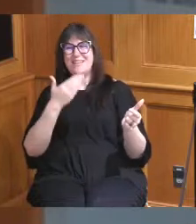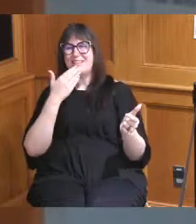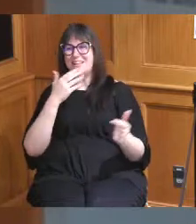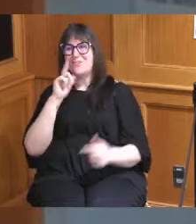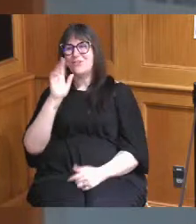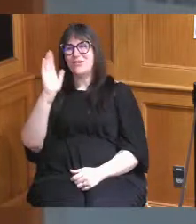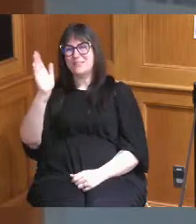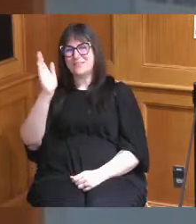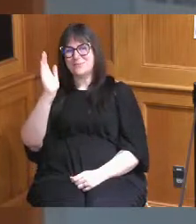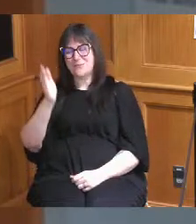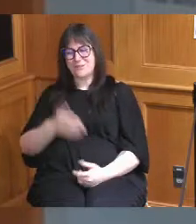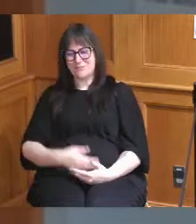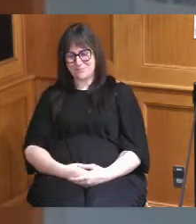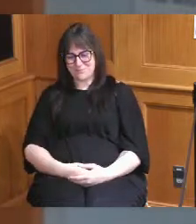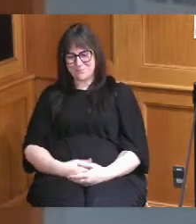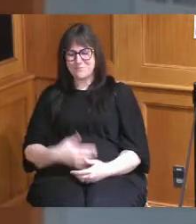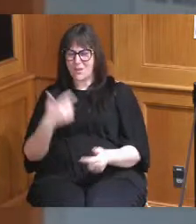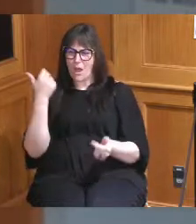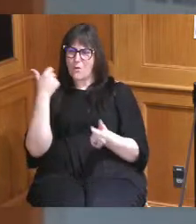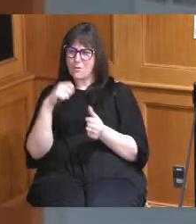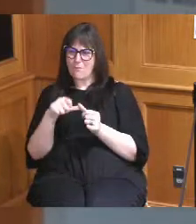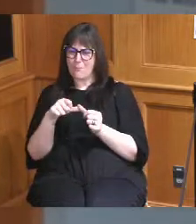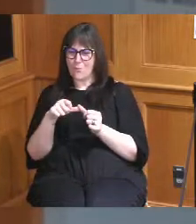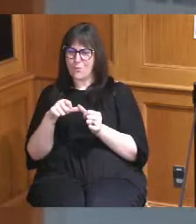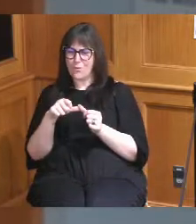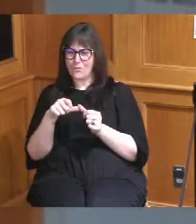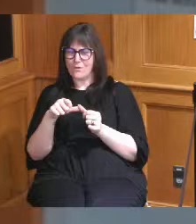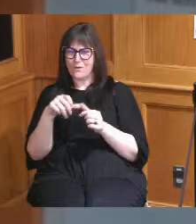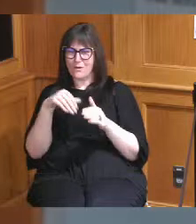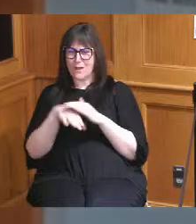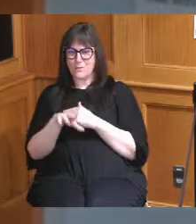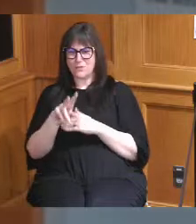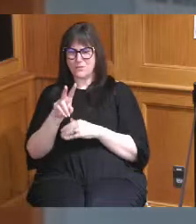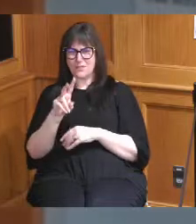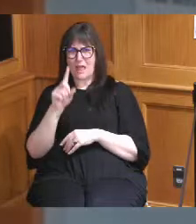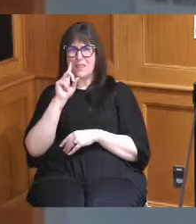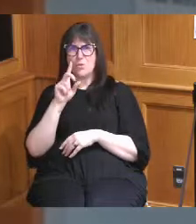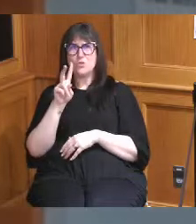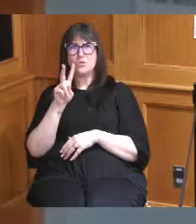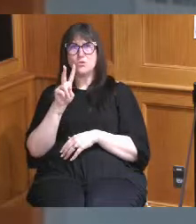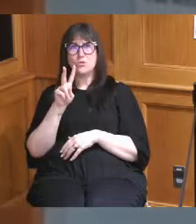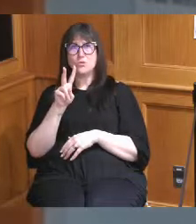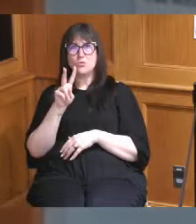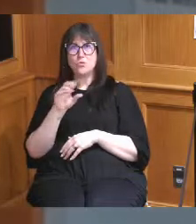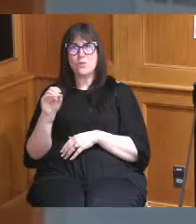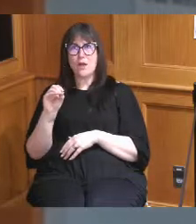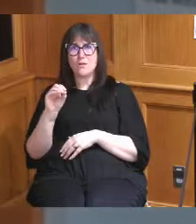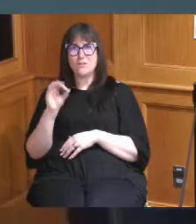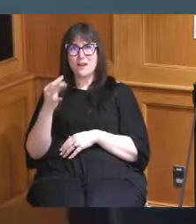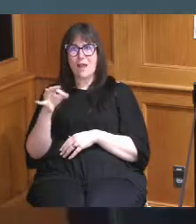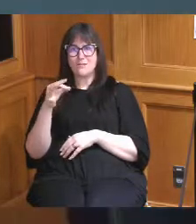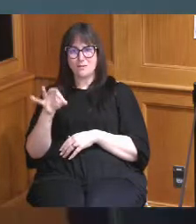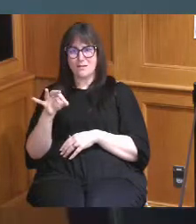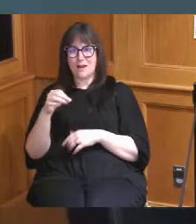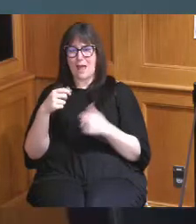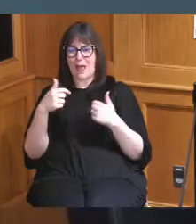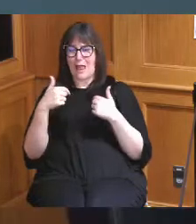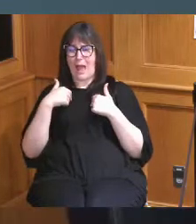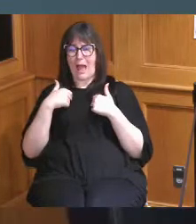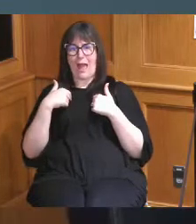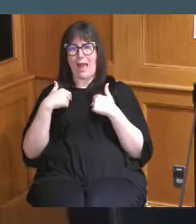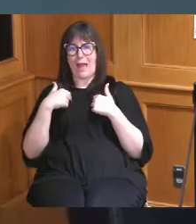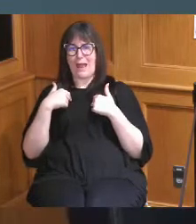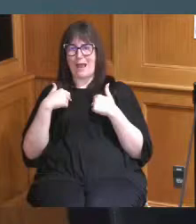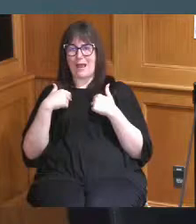testimony. And I remember coming here in 2019. I was demanding to sit in when